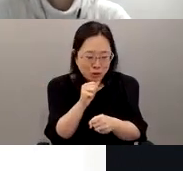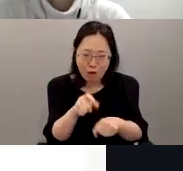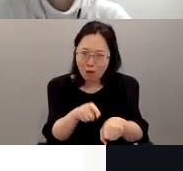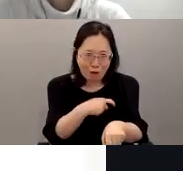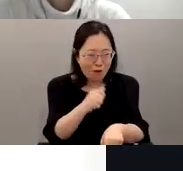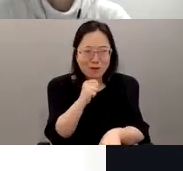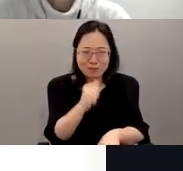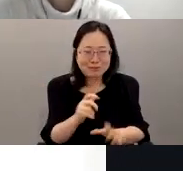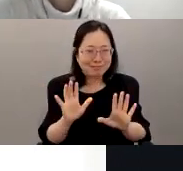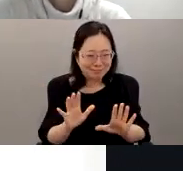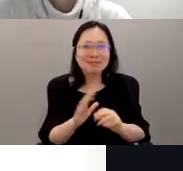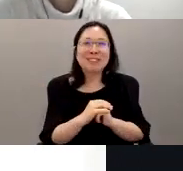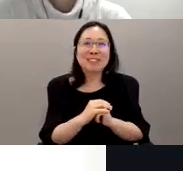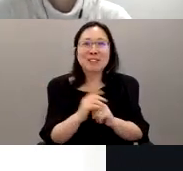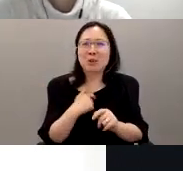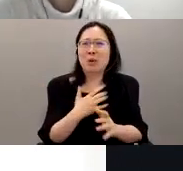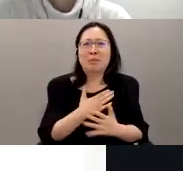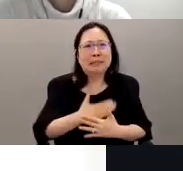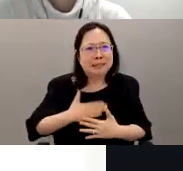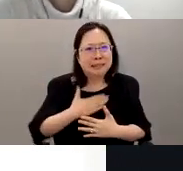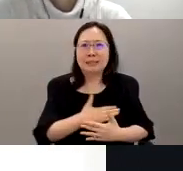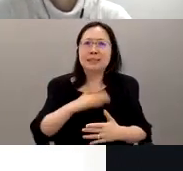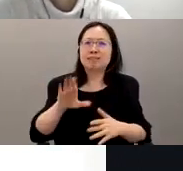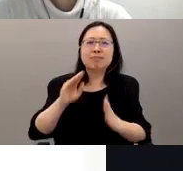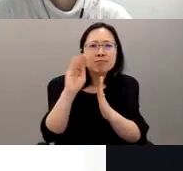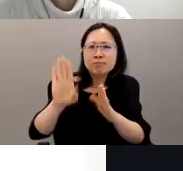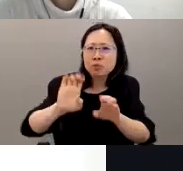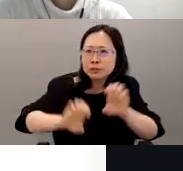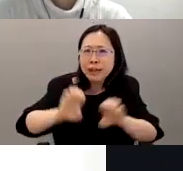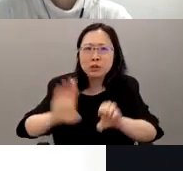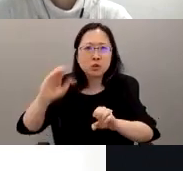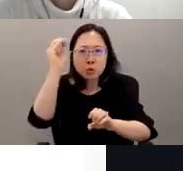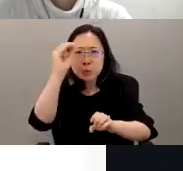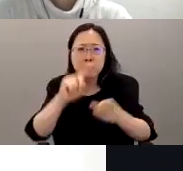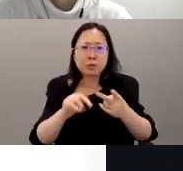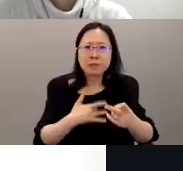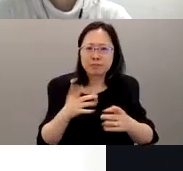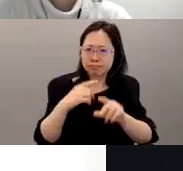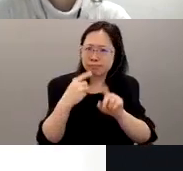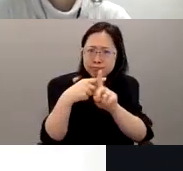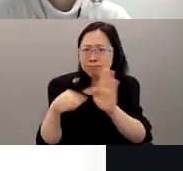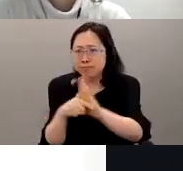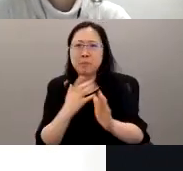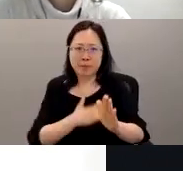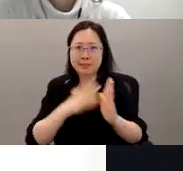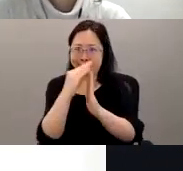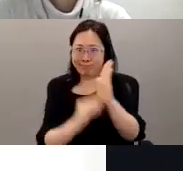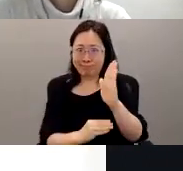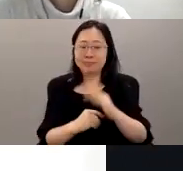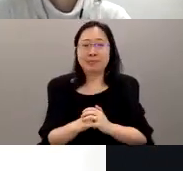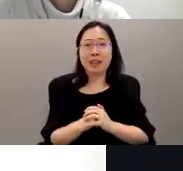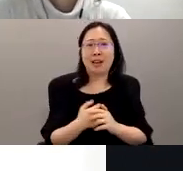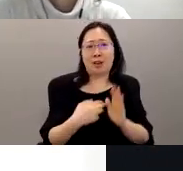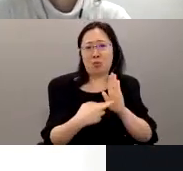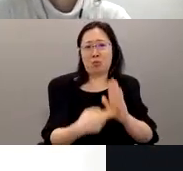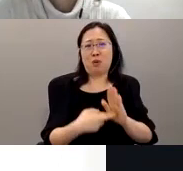do appreciate when individuals do fill out our evaluations. On behalf of Elder Abuse Prevention Ontario, I want to